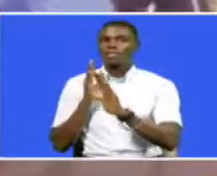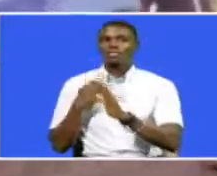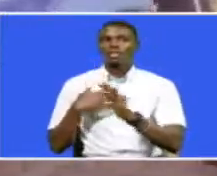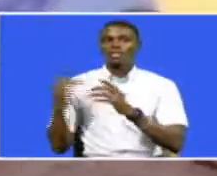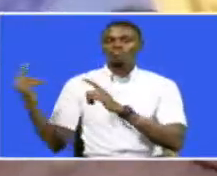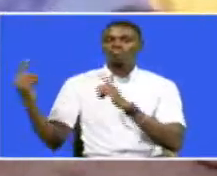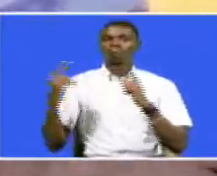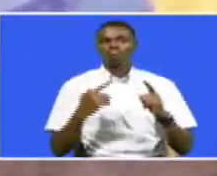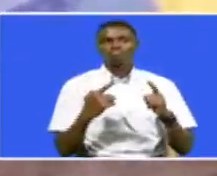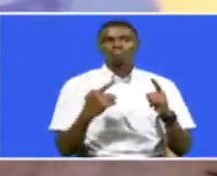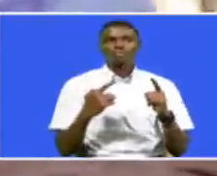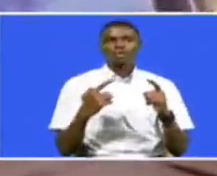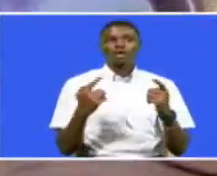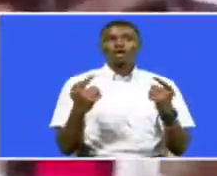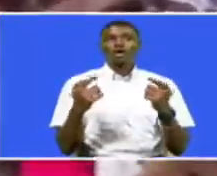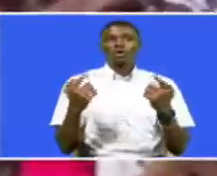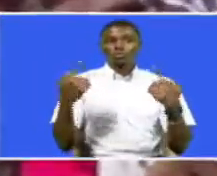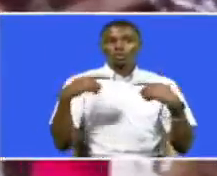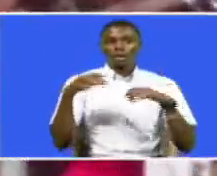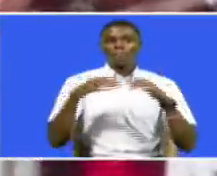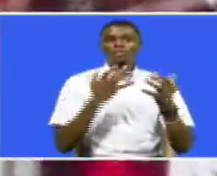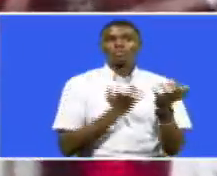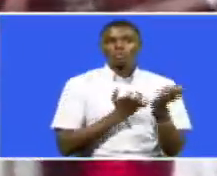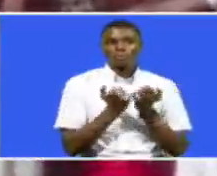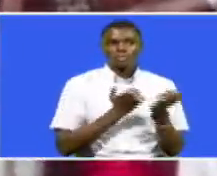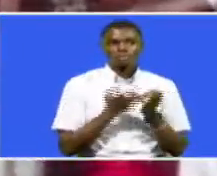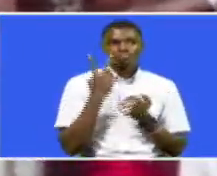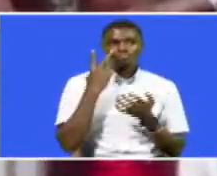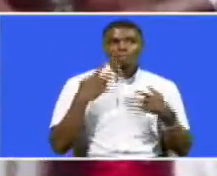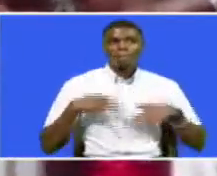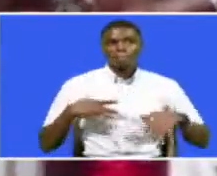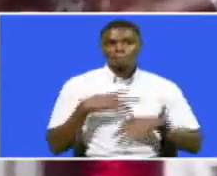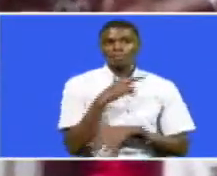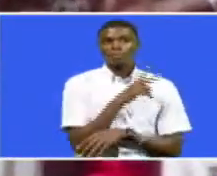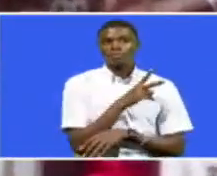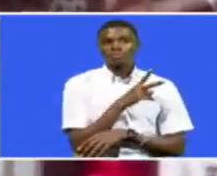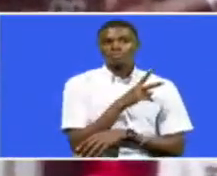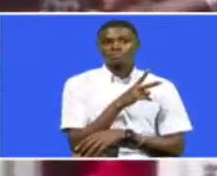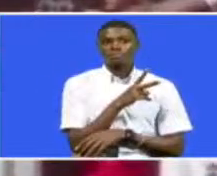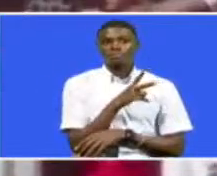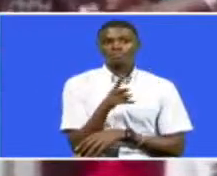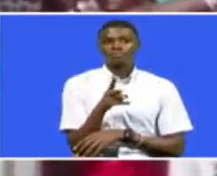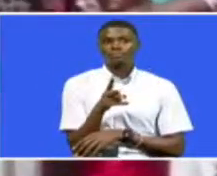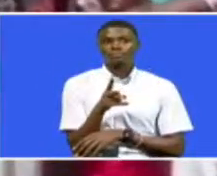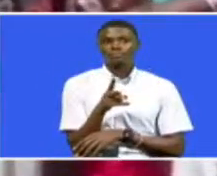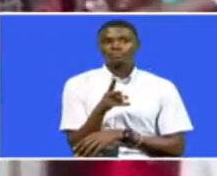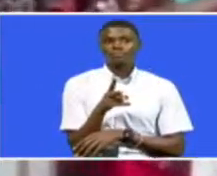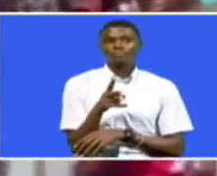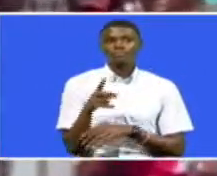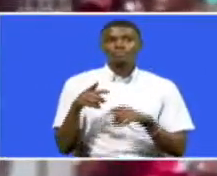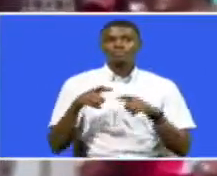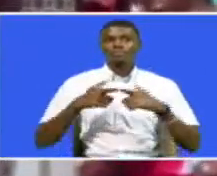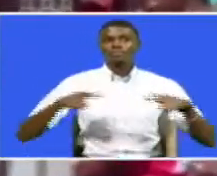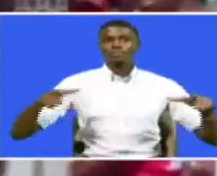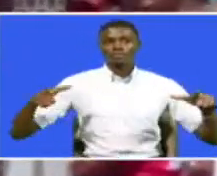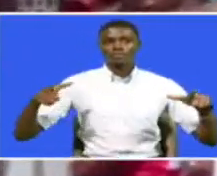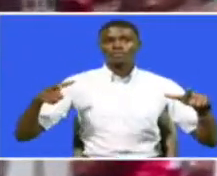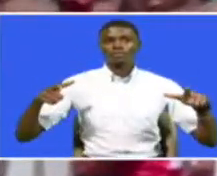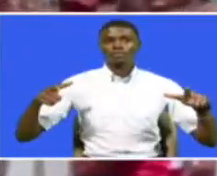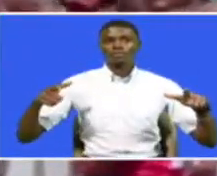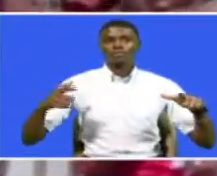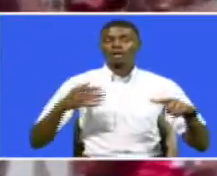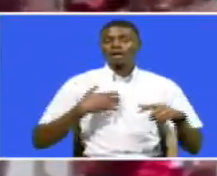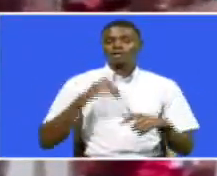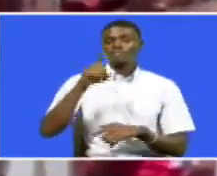ferries to come and do some business. You know, these people dwell on this lake because